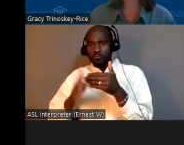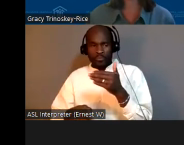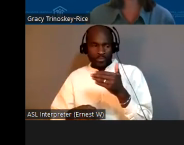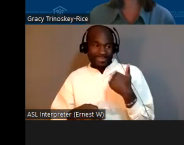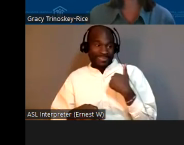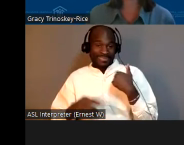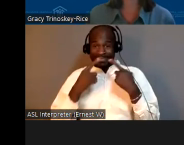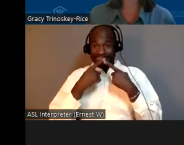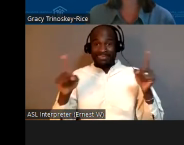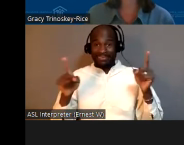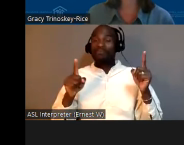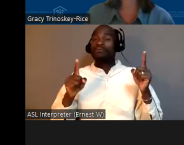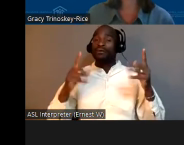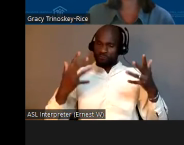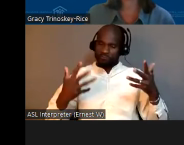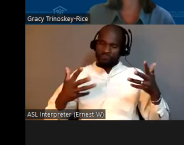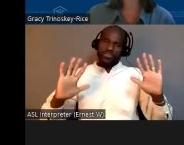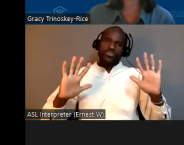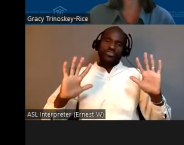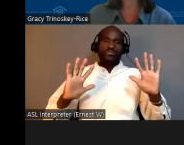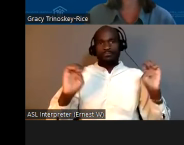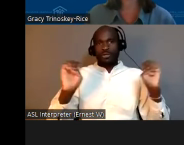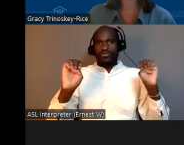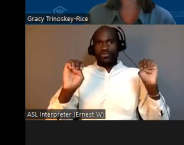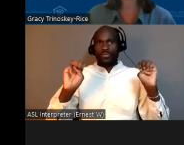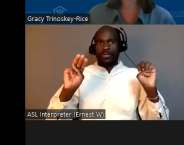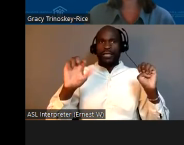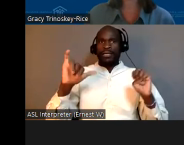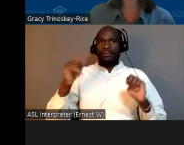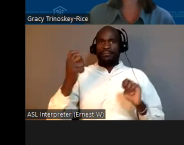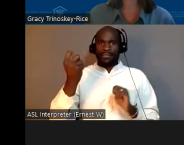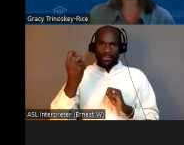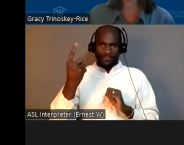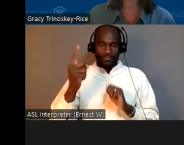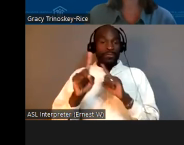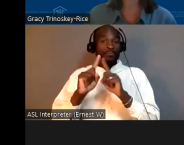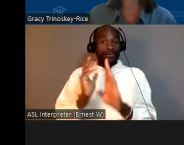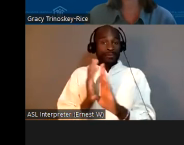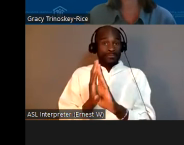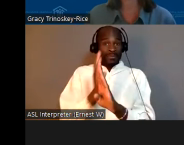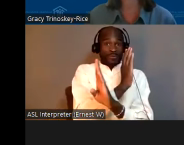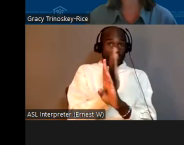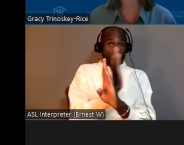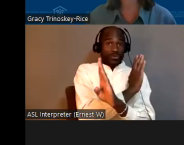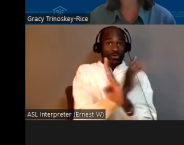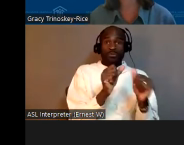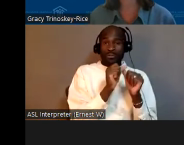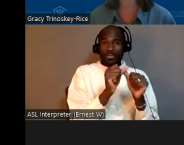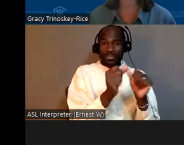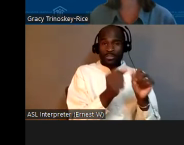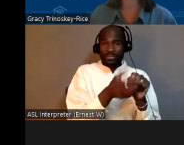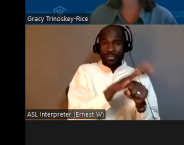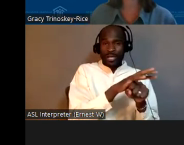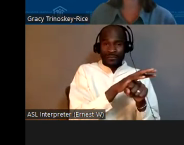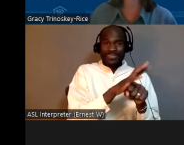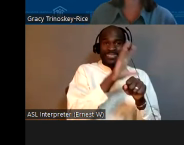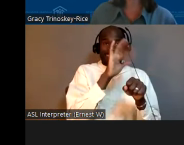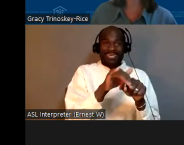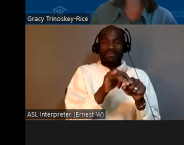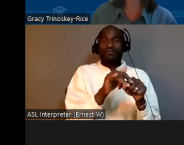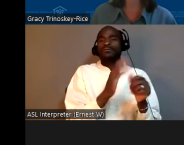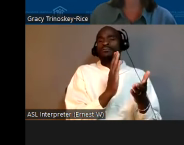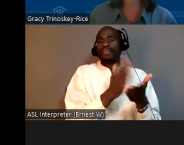year. Before that, actually, the Medicaid continuous coverage requirement was decoupled from the PHE, and